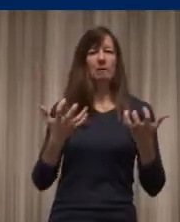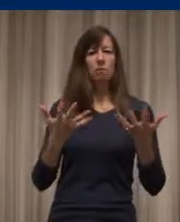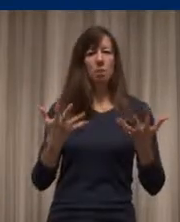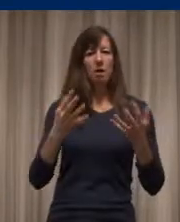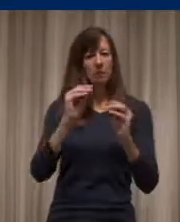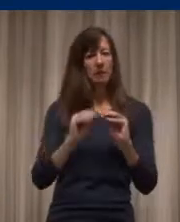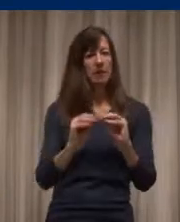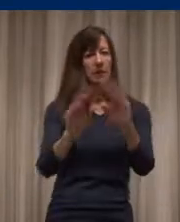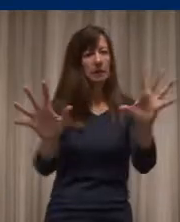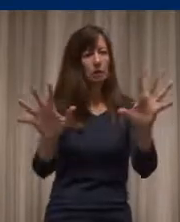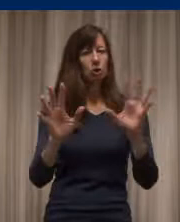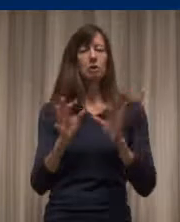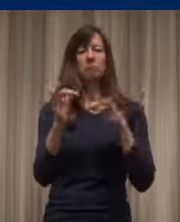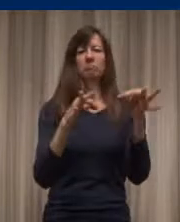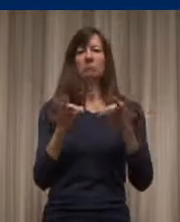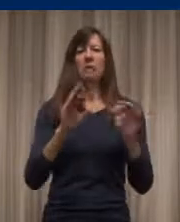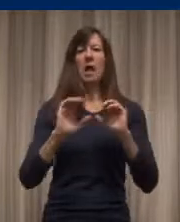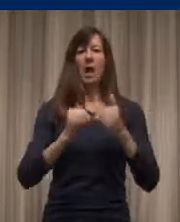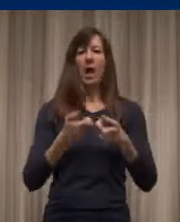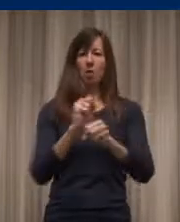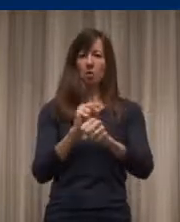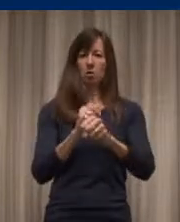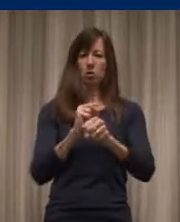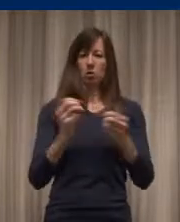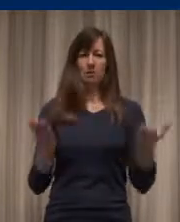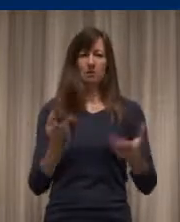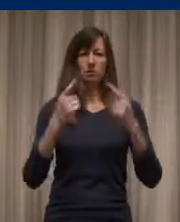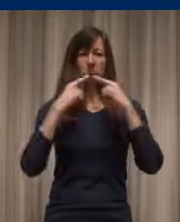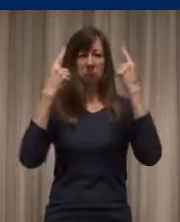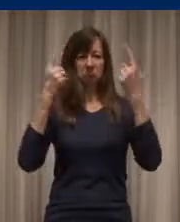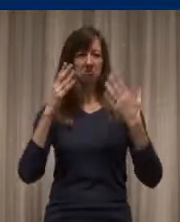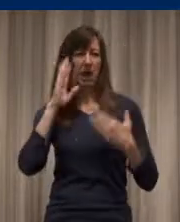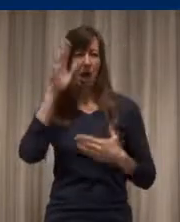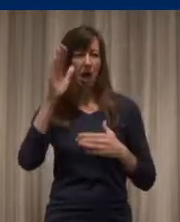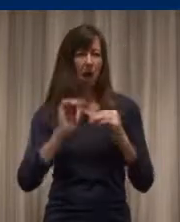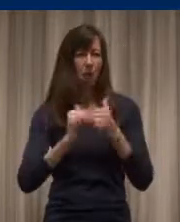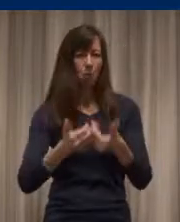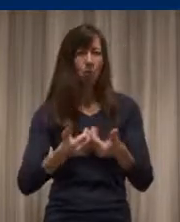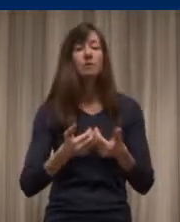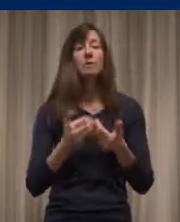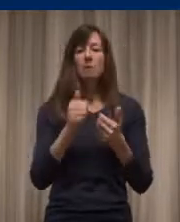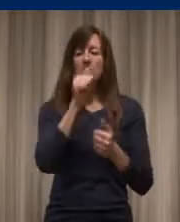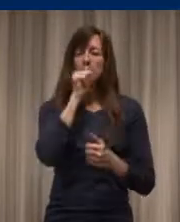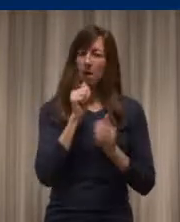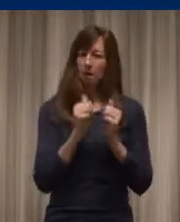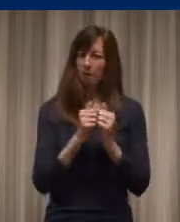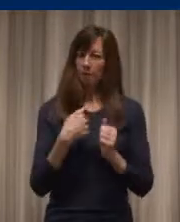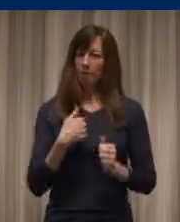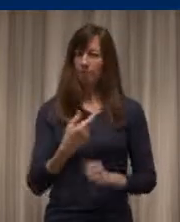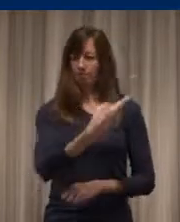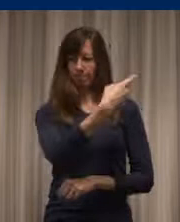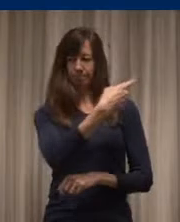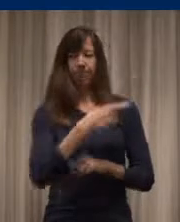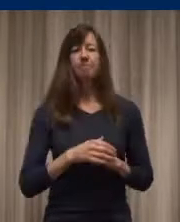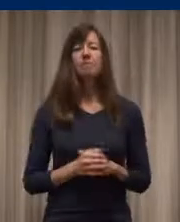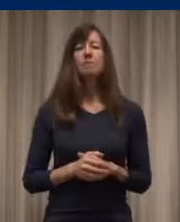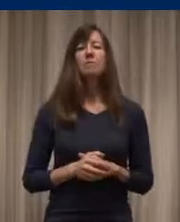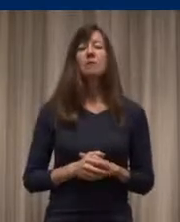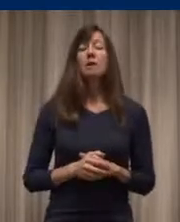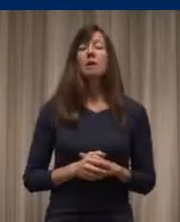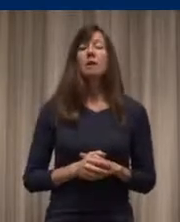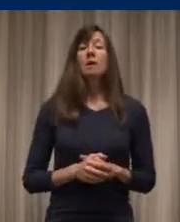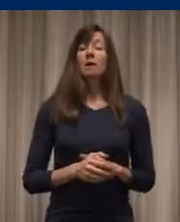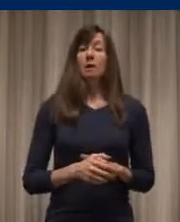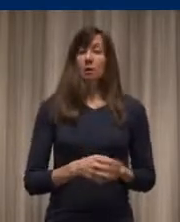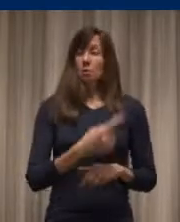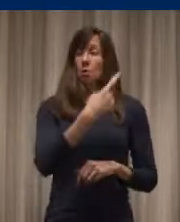is going to work. So bear with me on this slide. The top there,